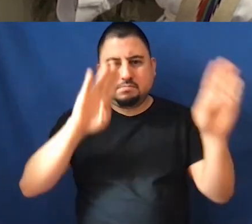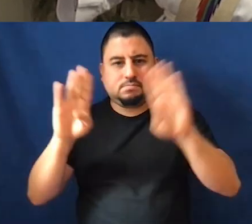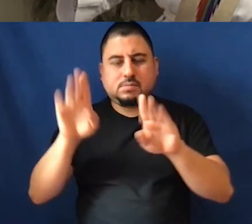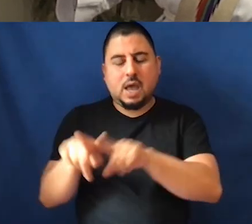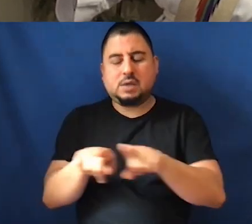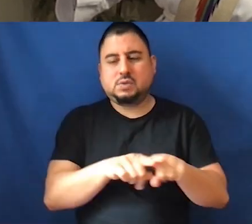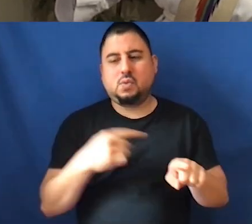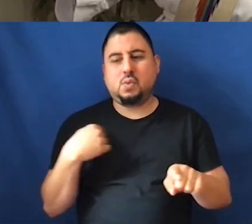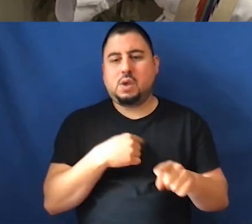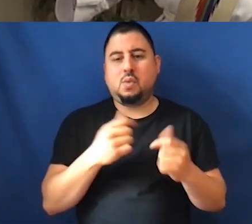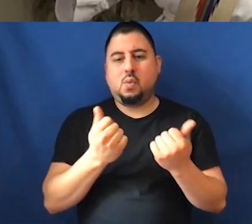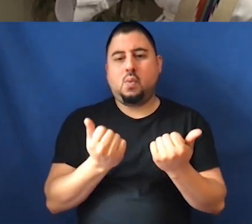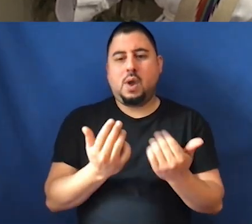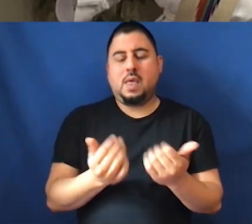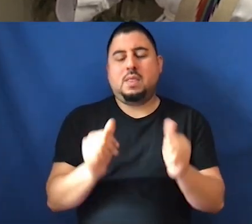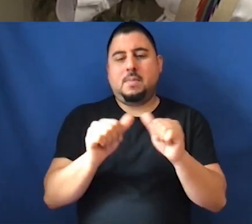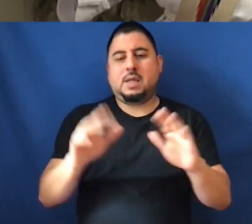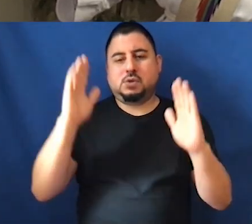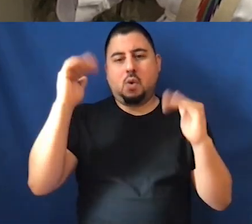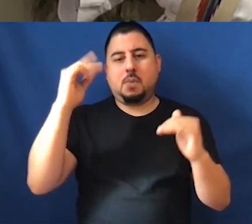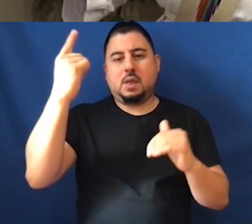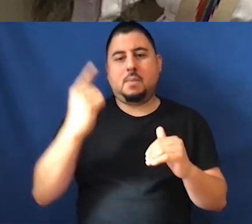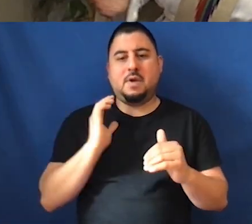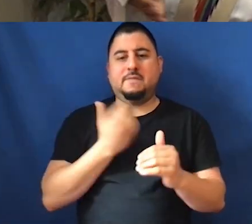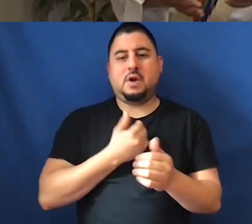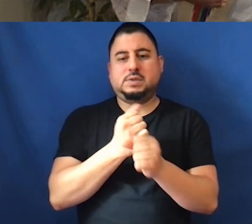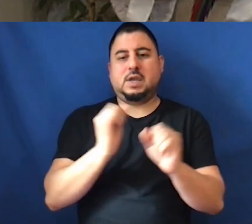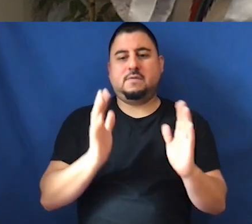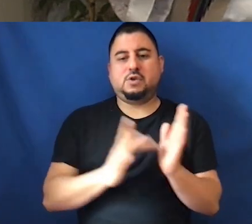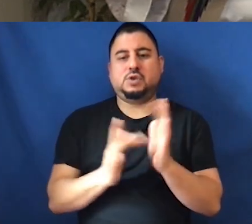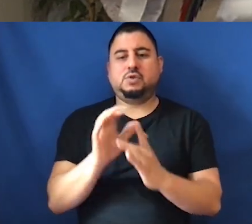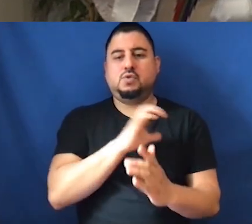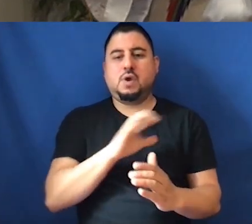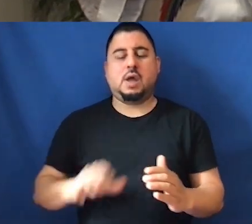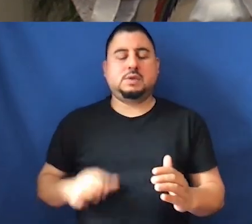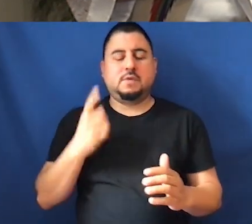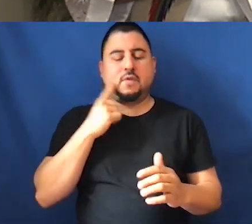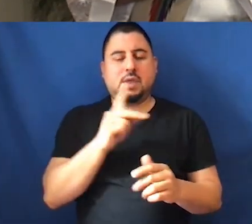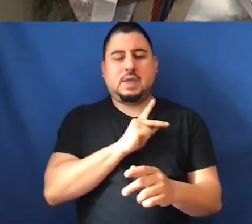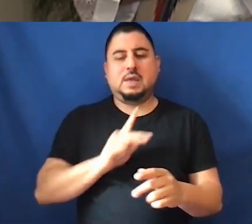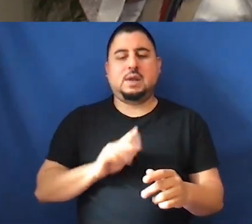distress, as we await the blessed hope and the coming of our Savior, Jesus Christ.